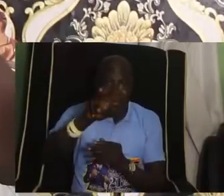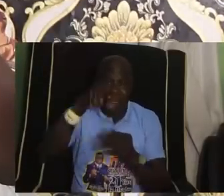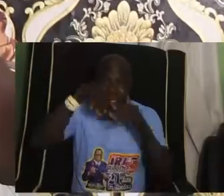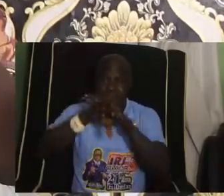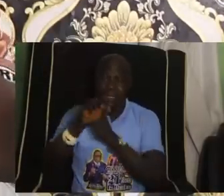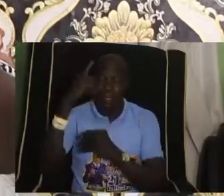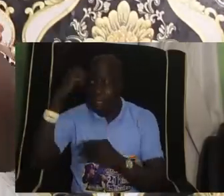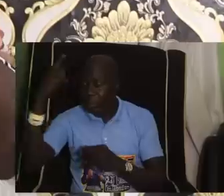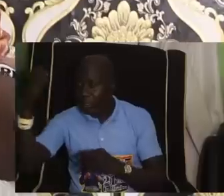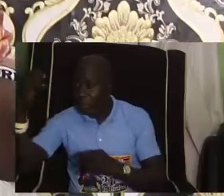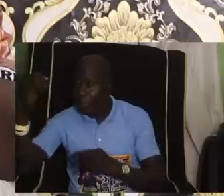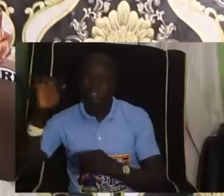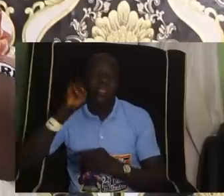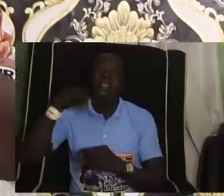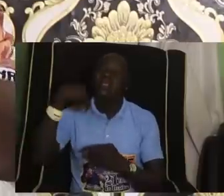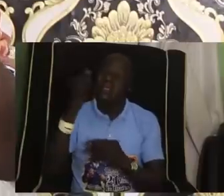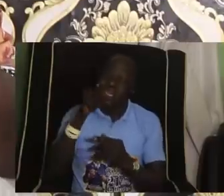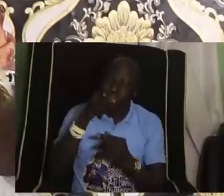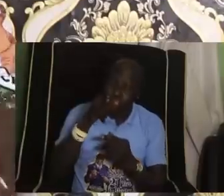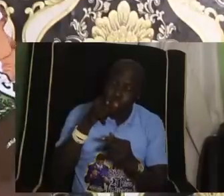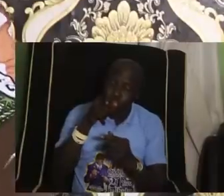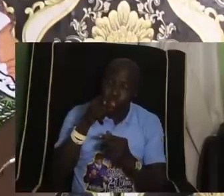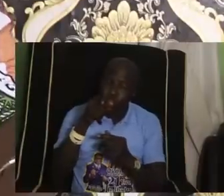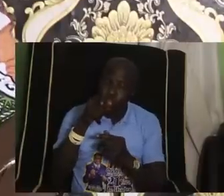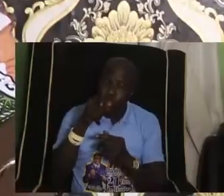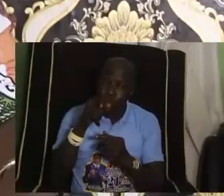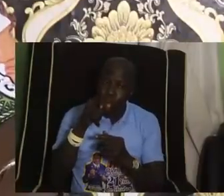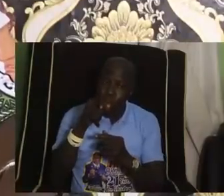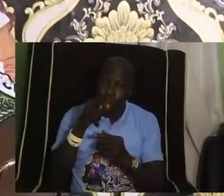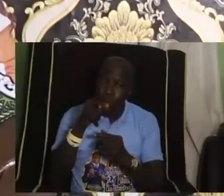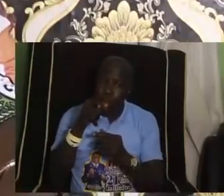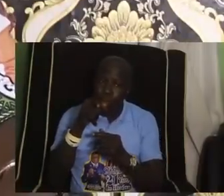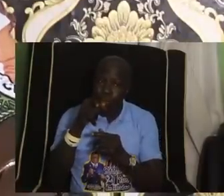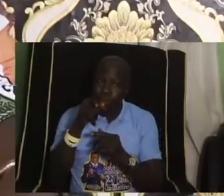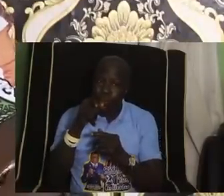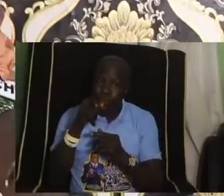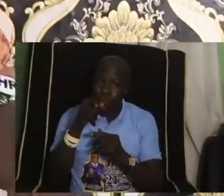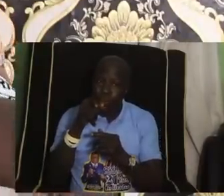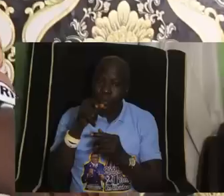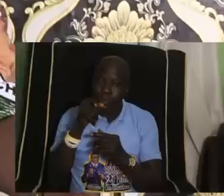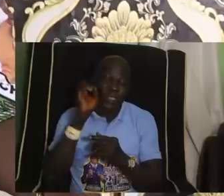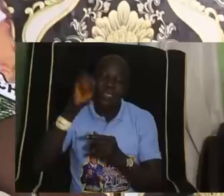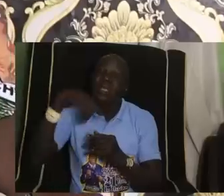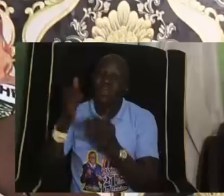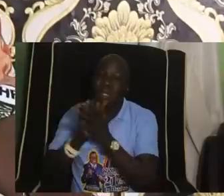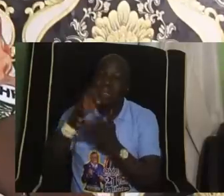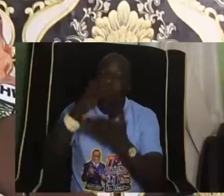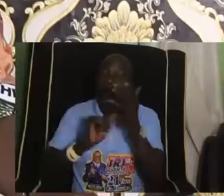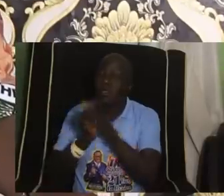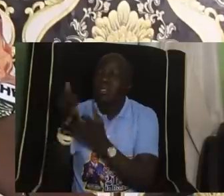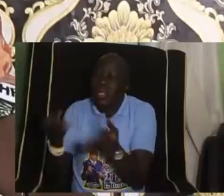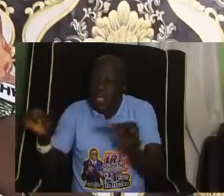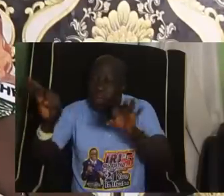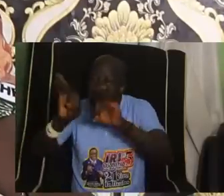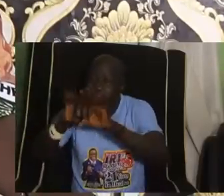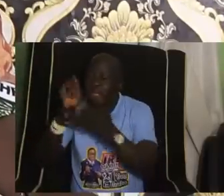salvation in the dream o so fun o ohun ti awon eniyan to ma nfi eniyan je laye eniyan he is telling you what important